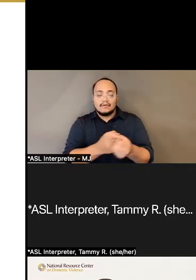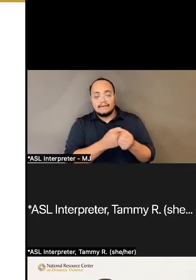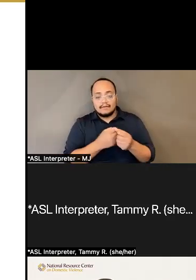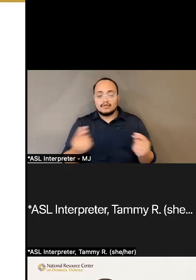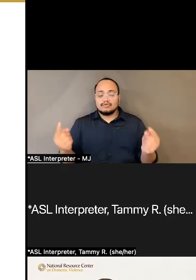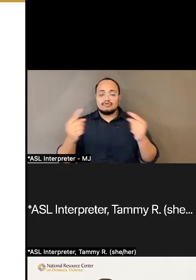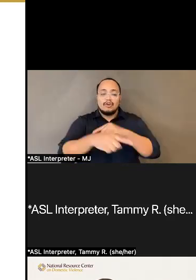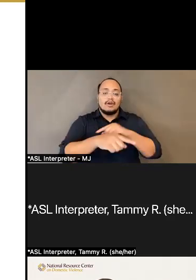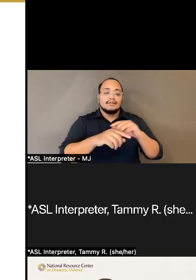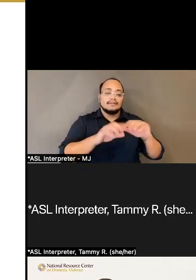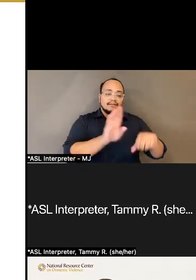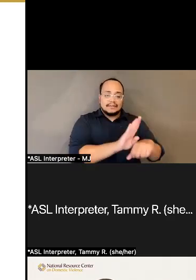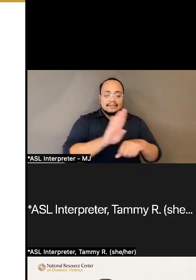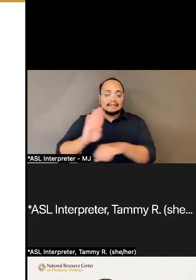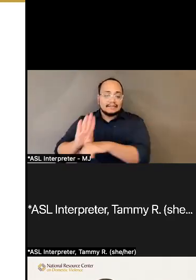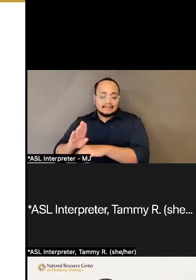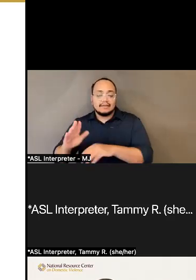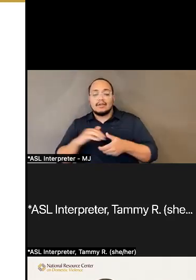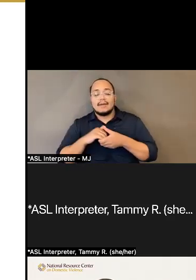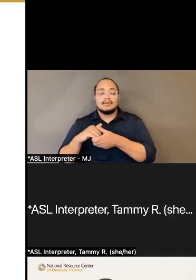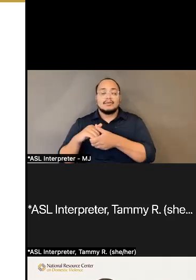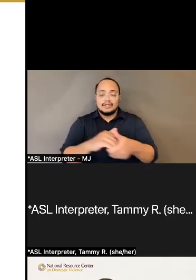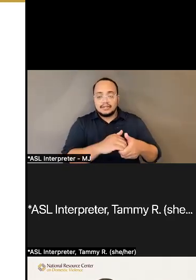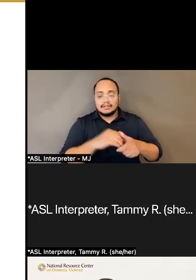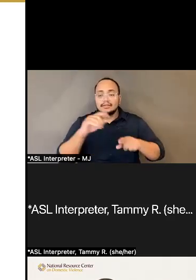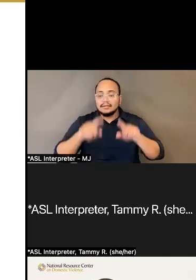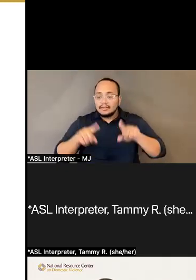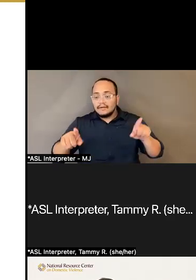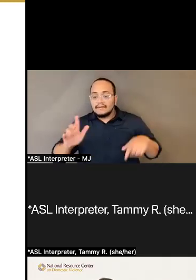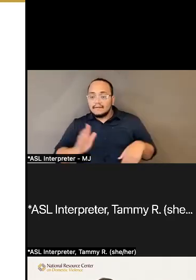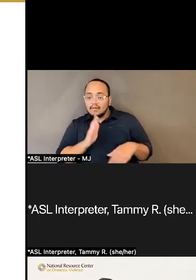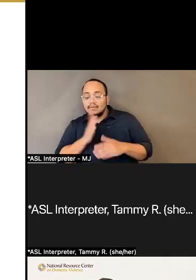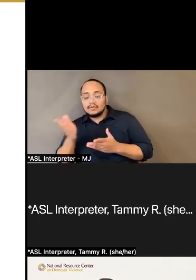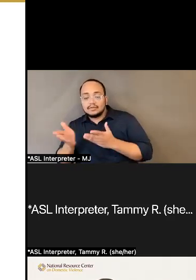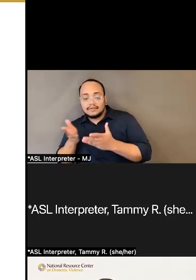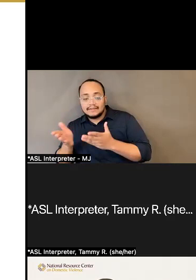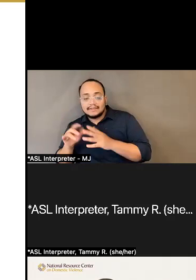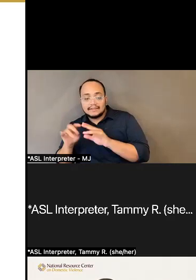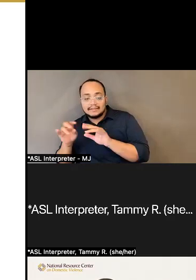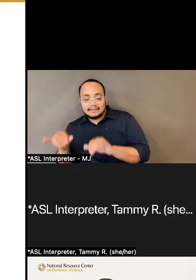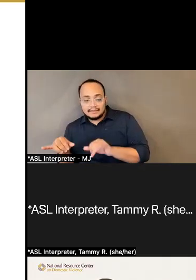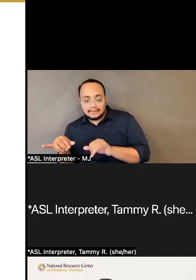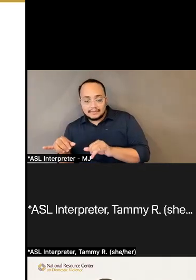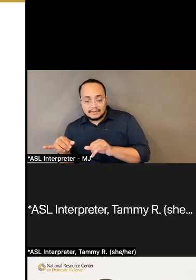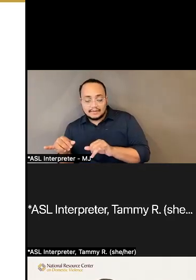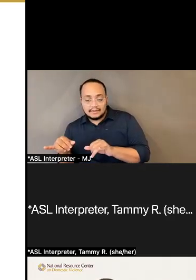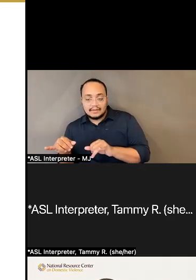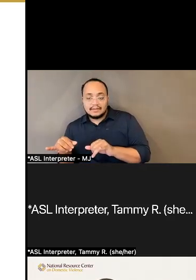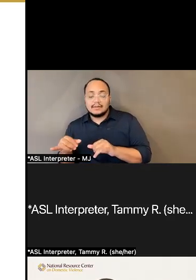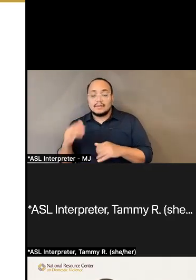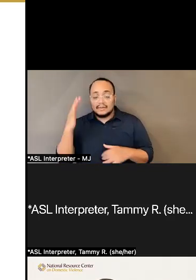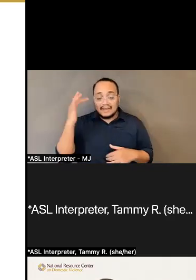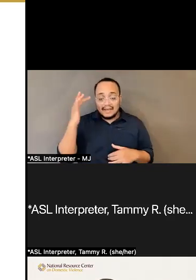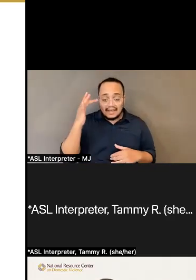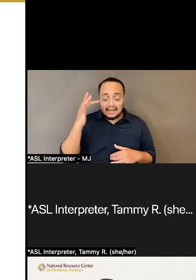cross-sector collaborations across formal service systems in order to